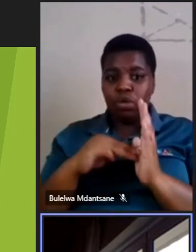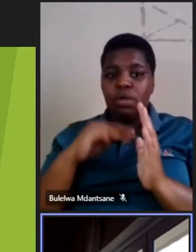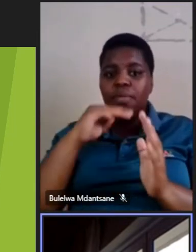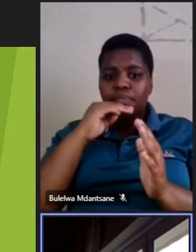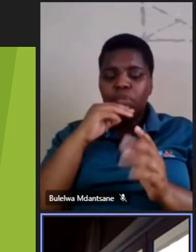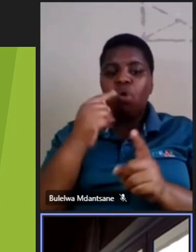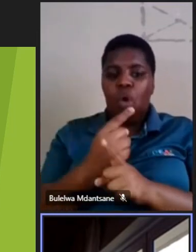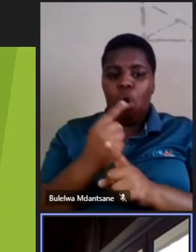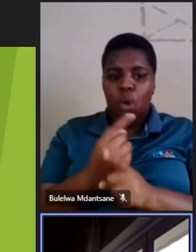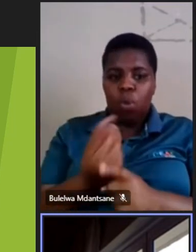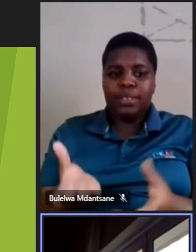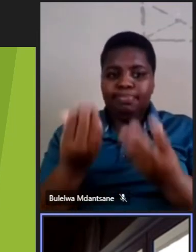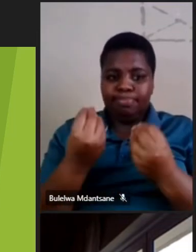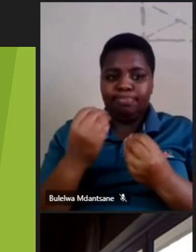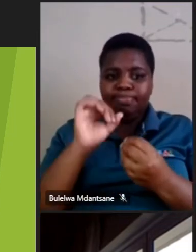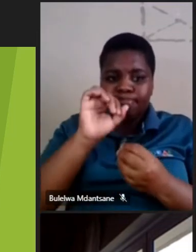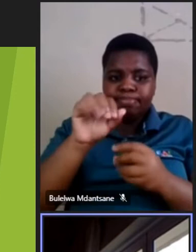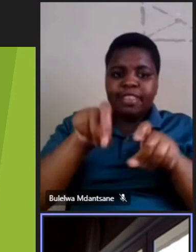the